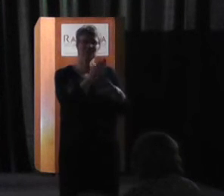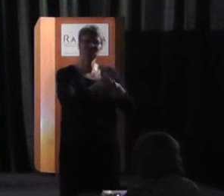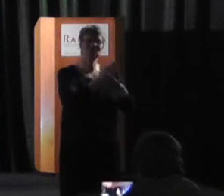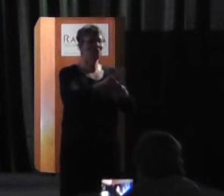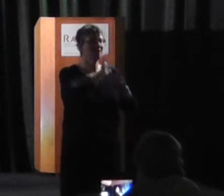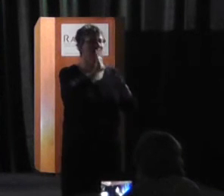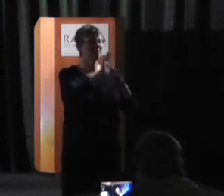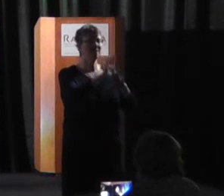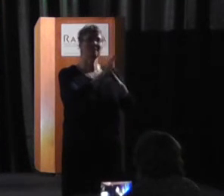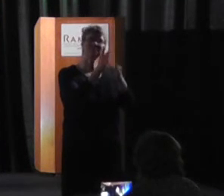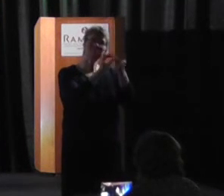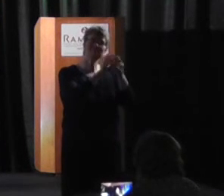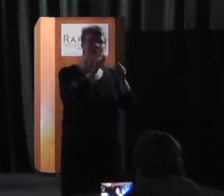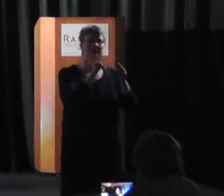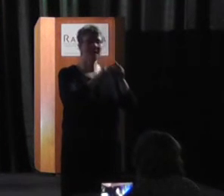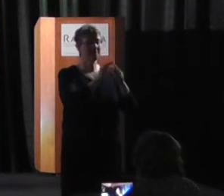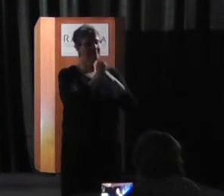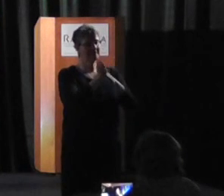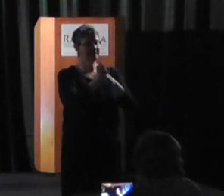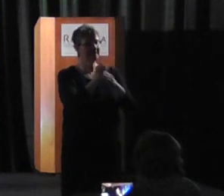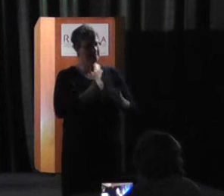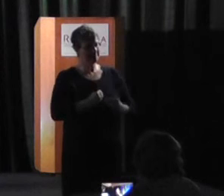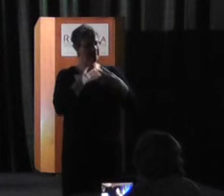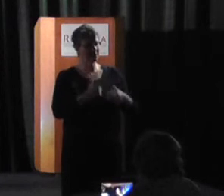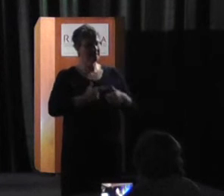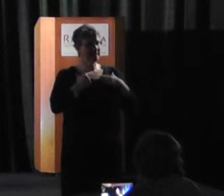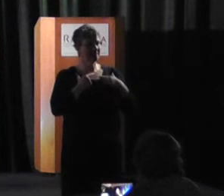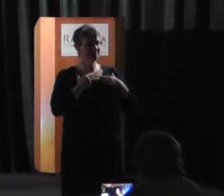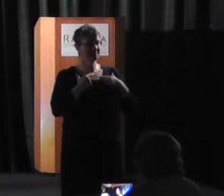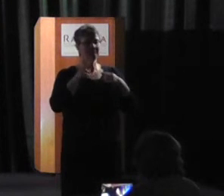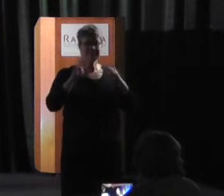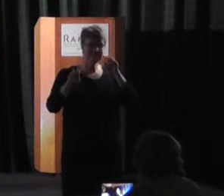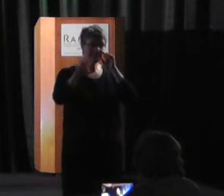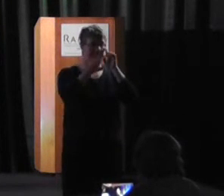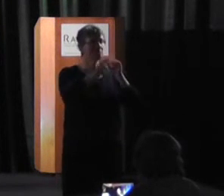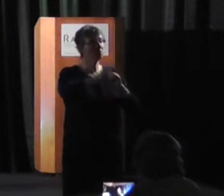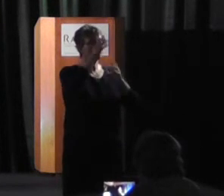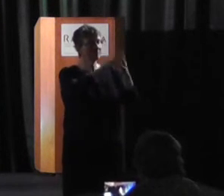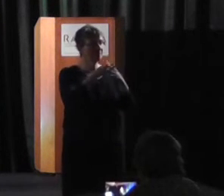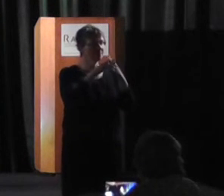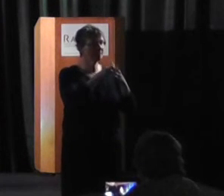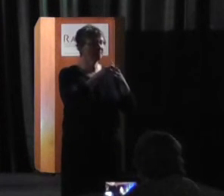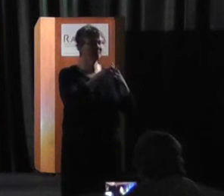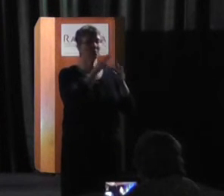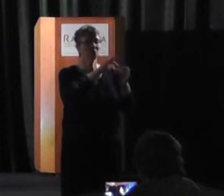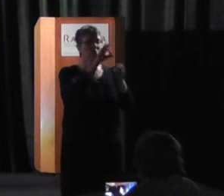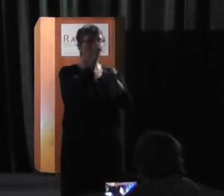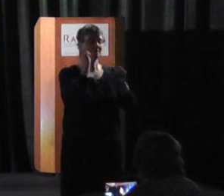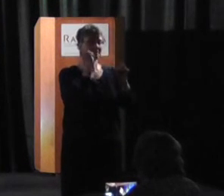inspired life through North America. Soul Sisters is a story of unconditional love that